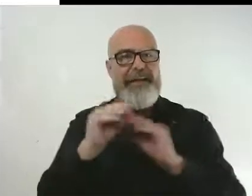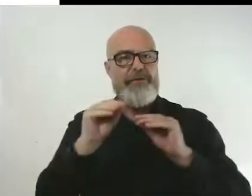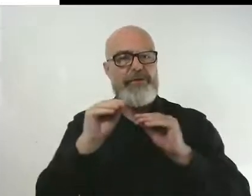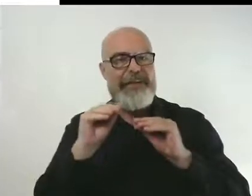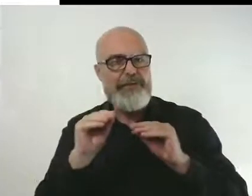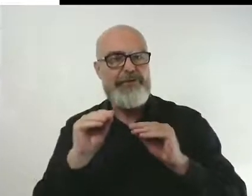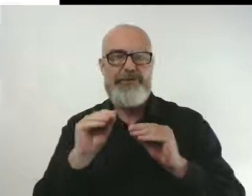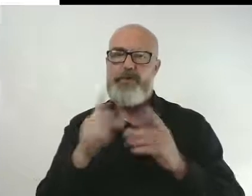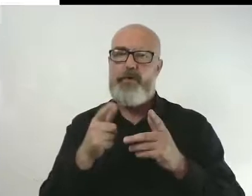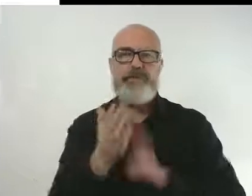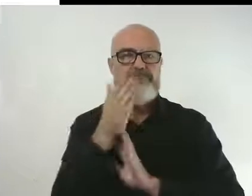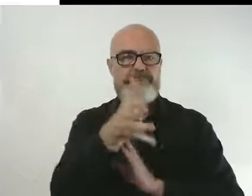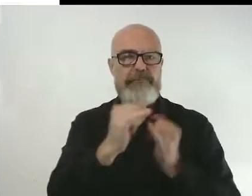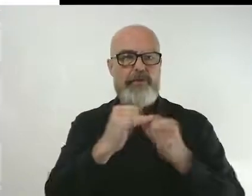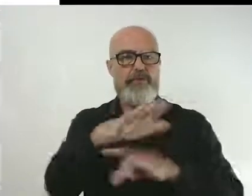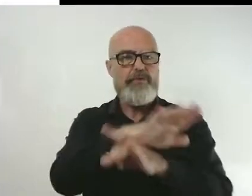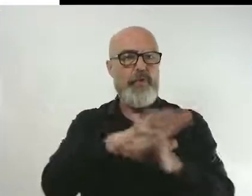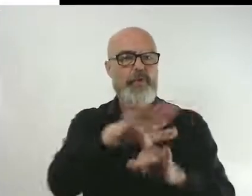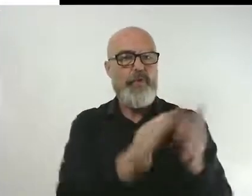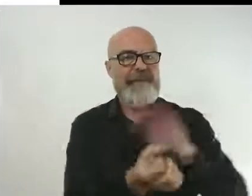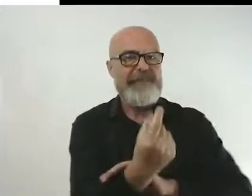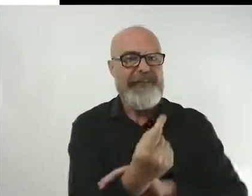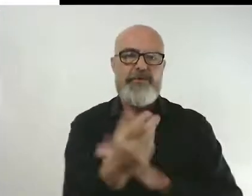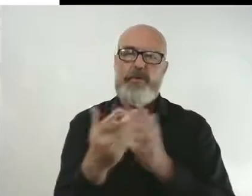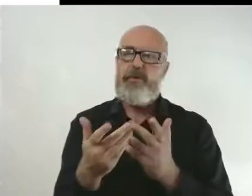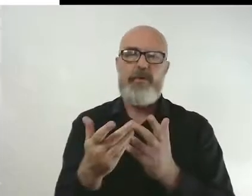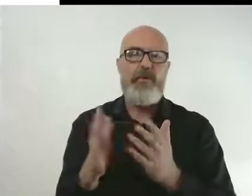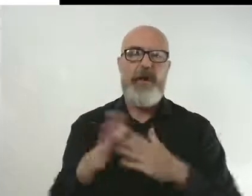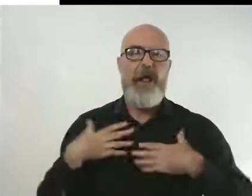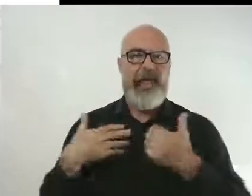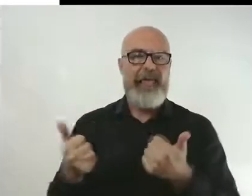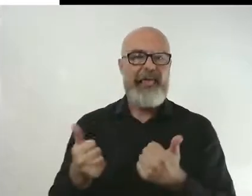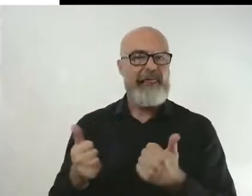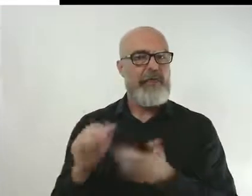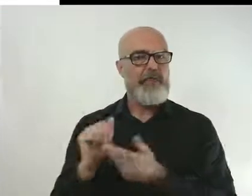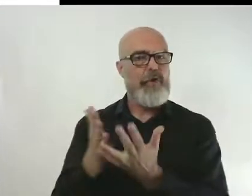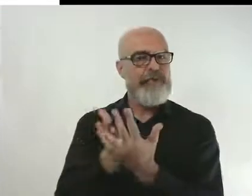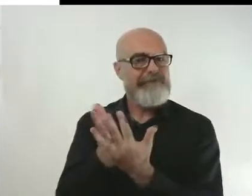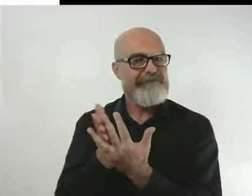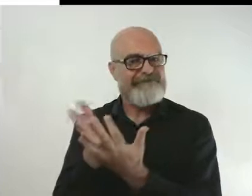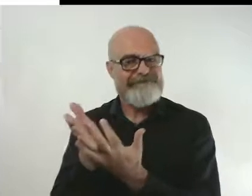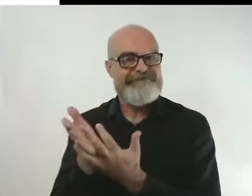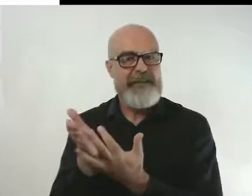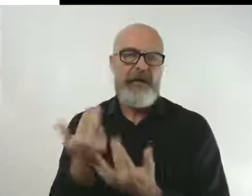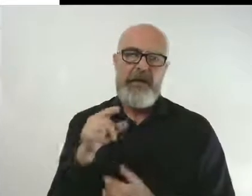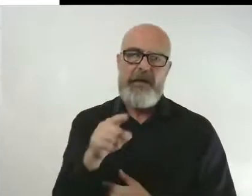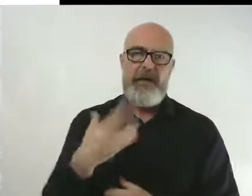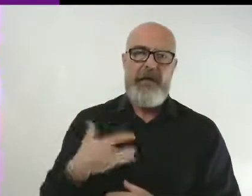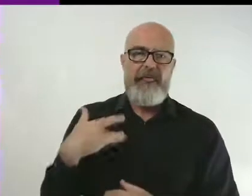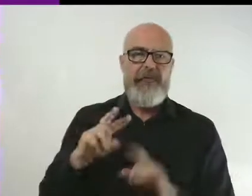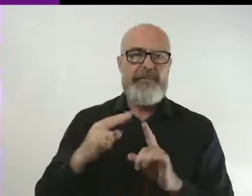and there are many barriers in education, in attending social events, or receiving health